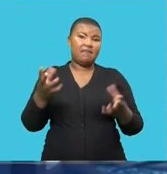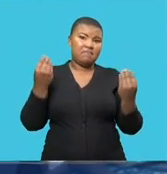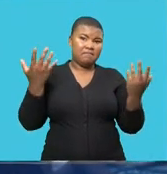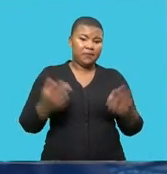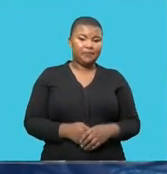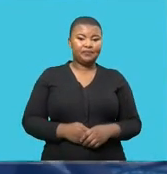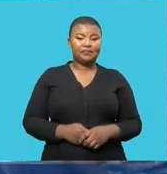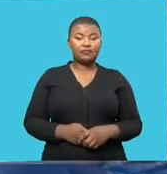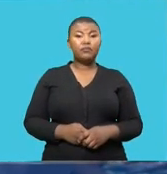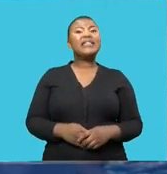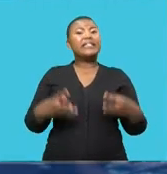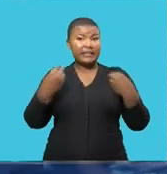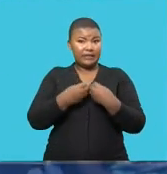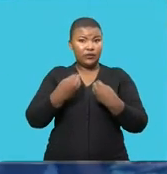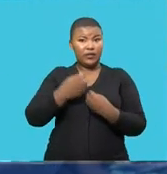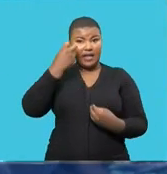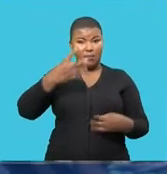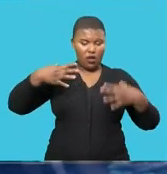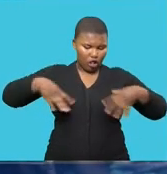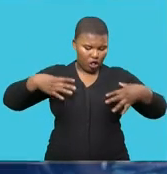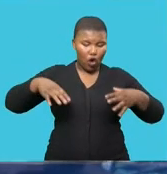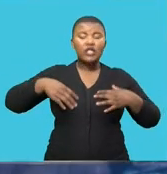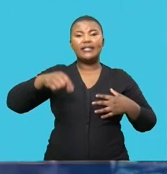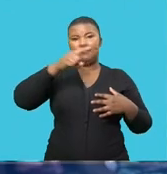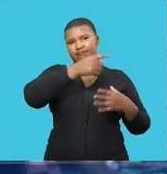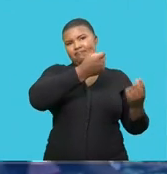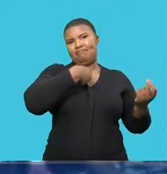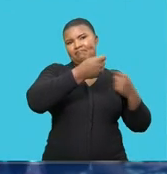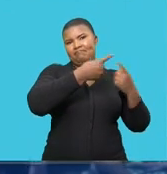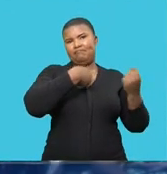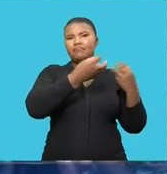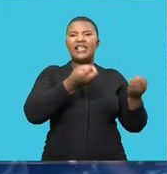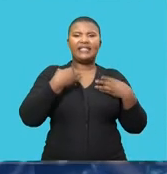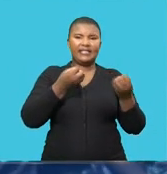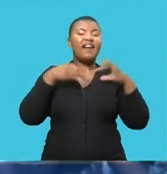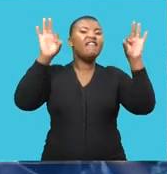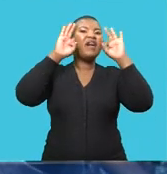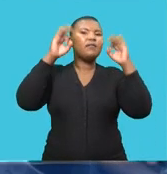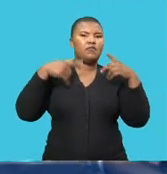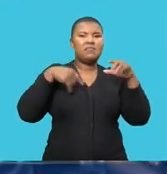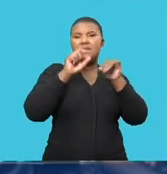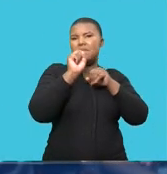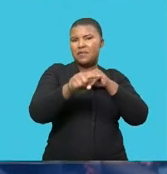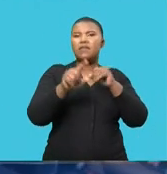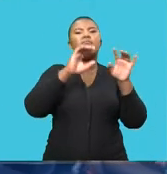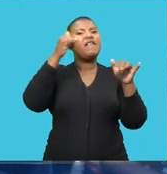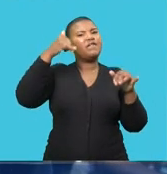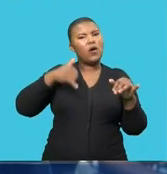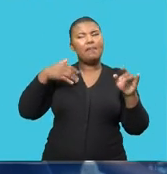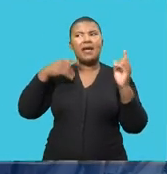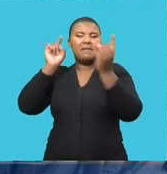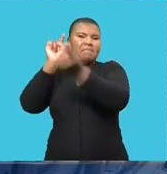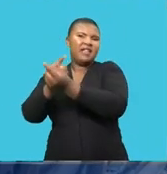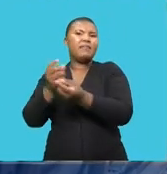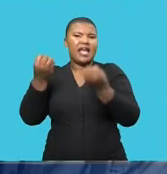abantu ku Facebook. I send pics ku Facebook and then mababona bangifonele ngibamithe somewhere or I go to